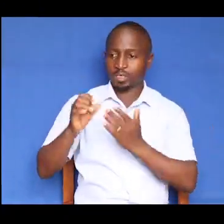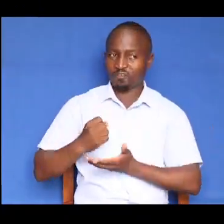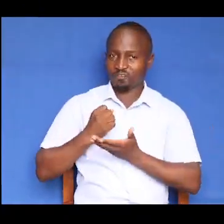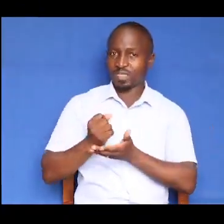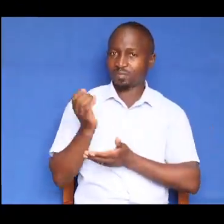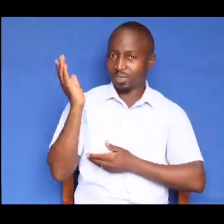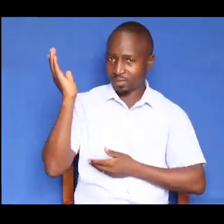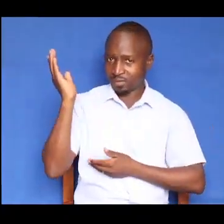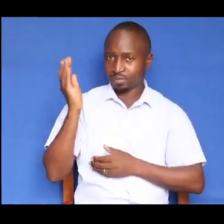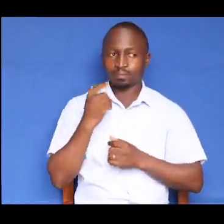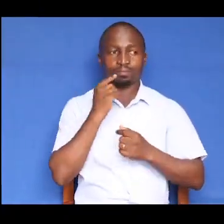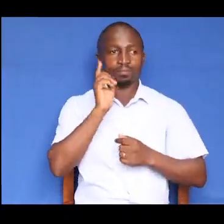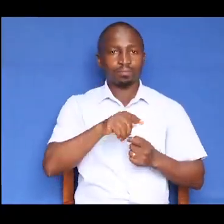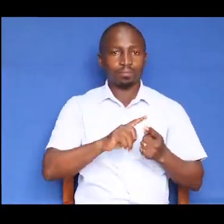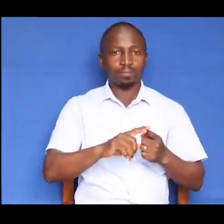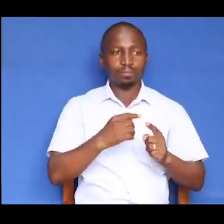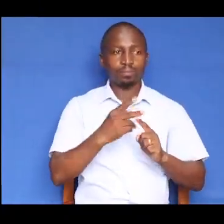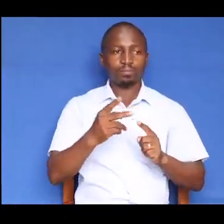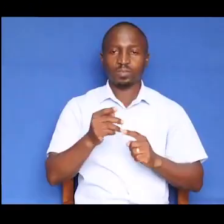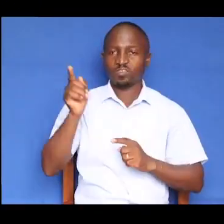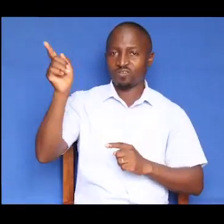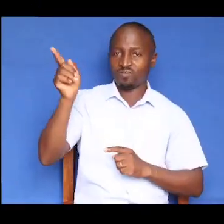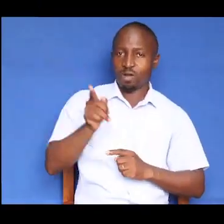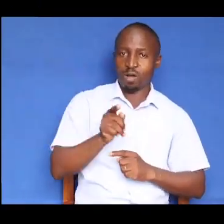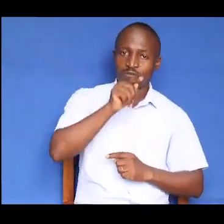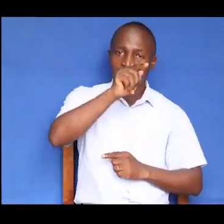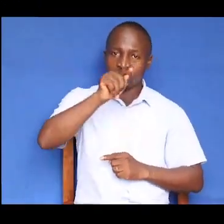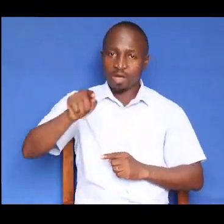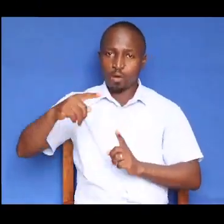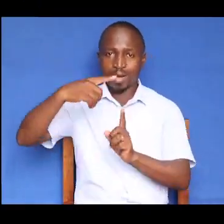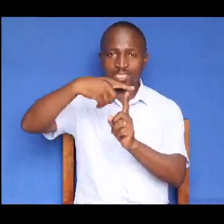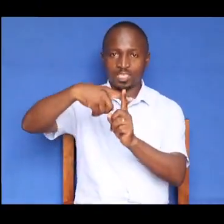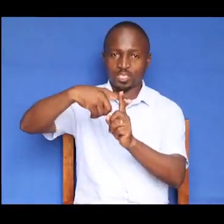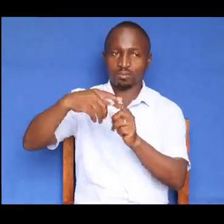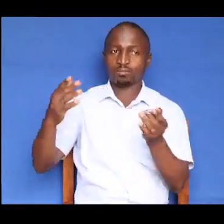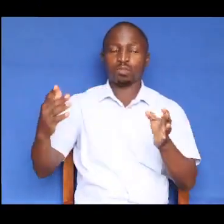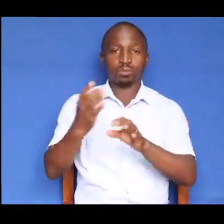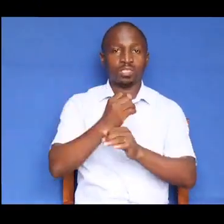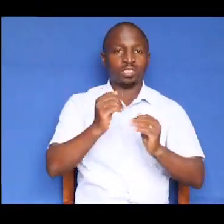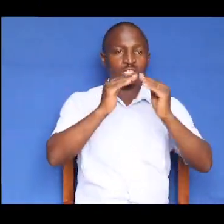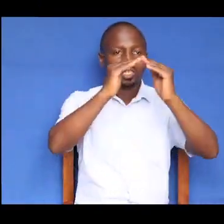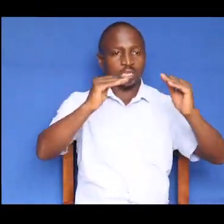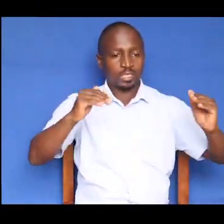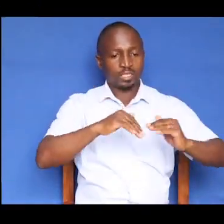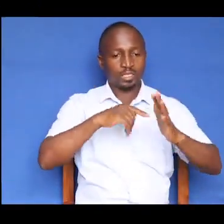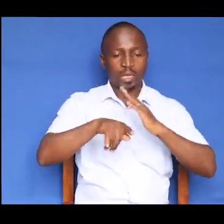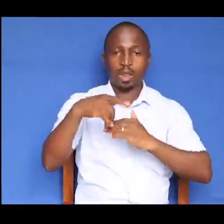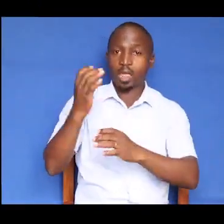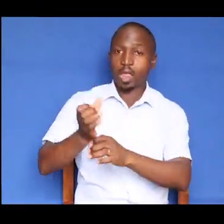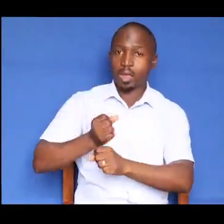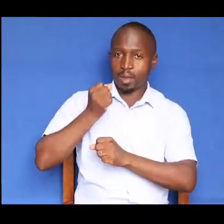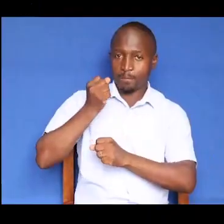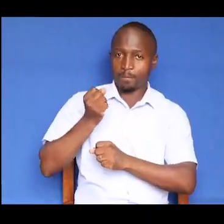here we have to cross multiply to get change in income. So